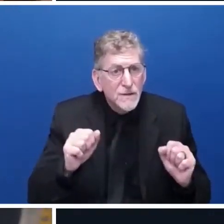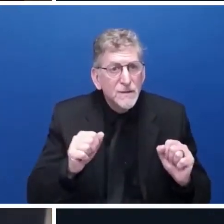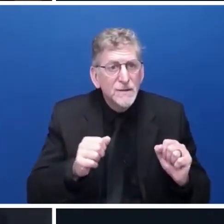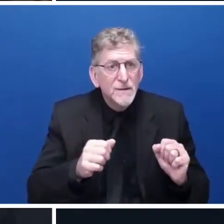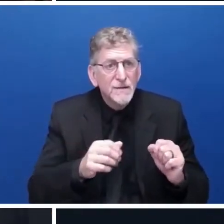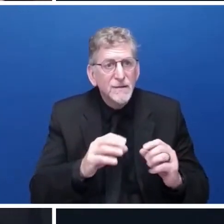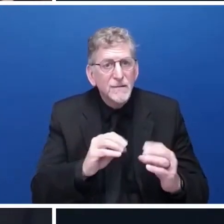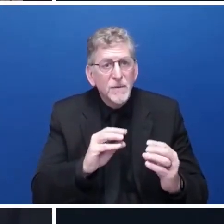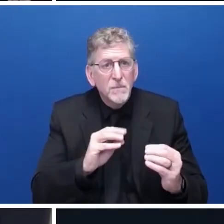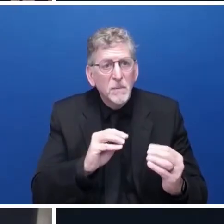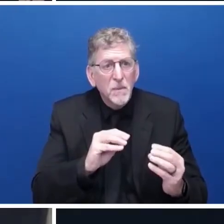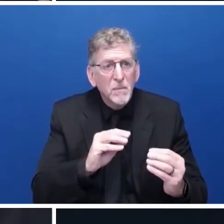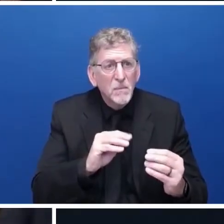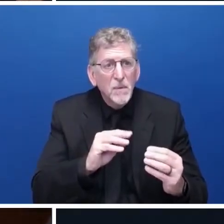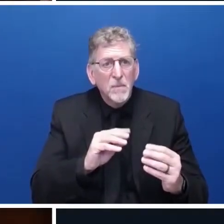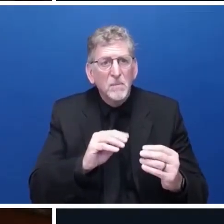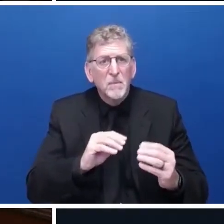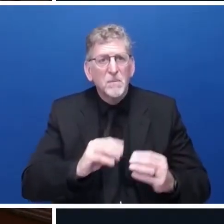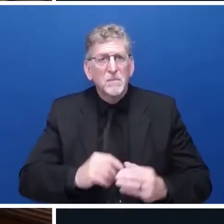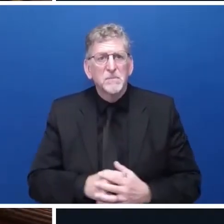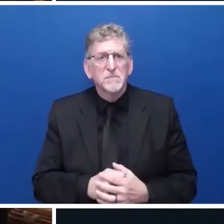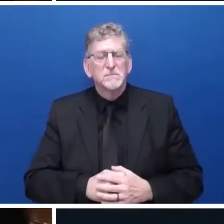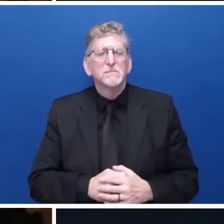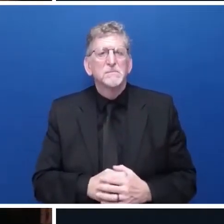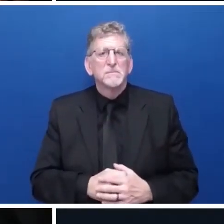All right.